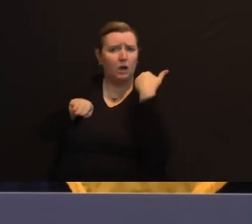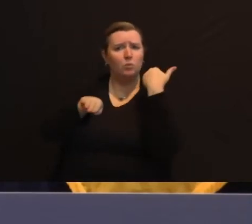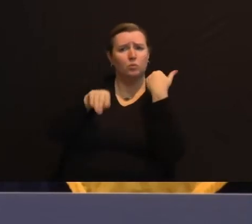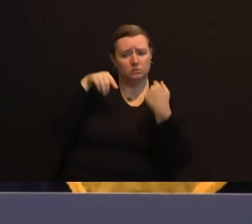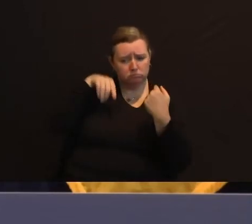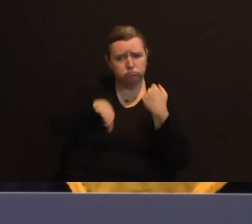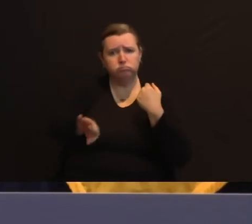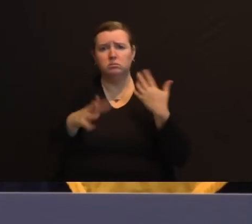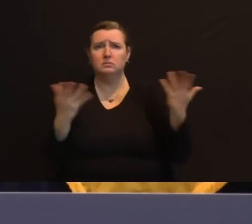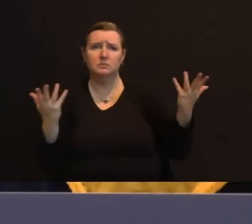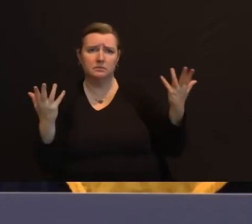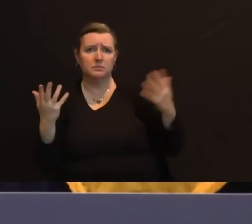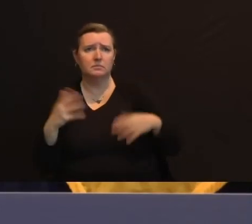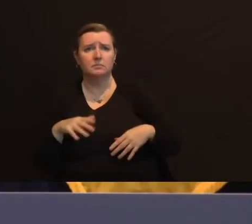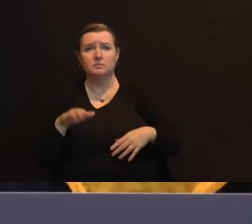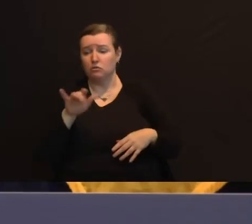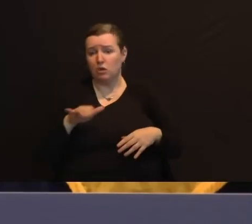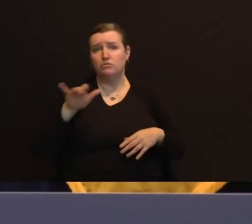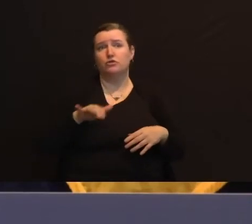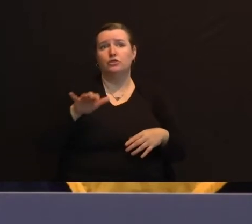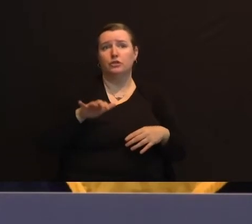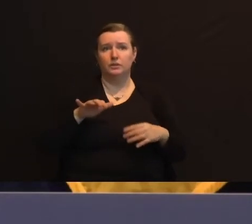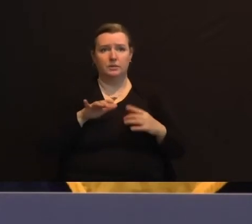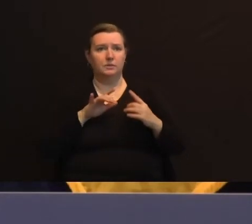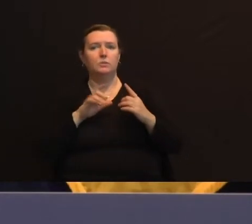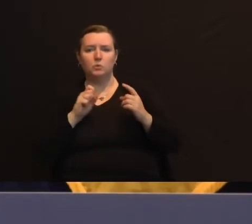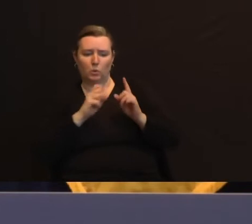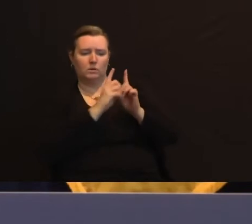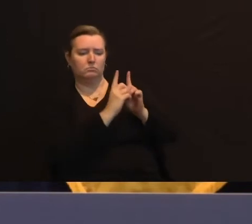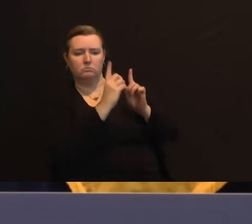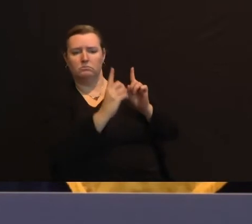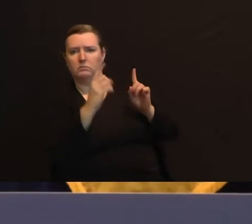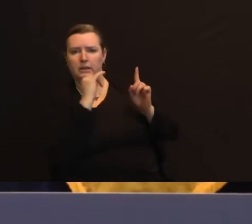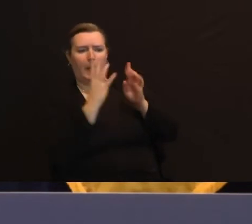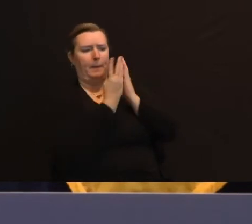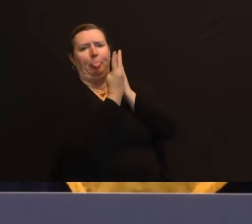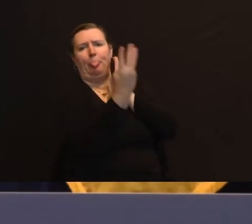cash register, no contact in a lot of cases,